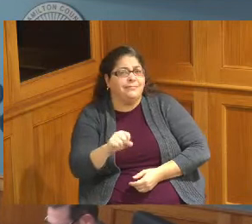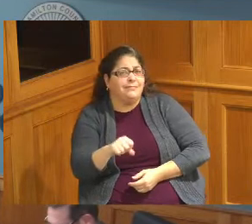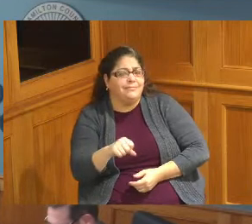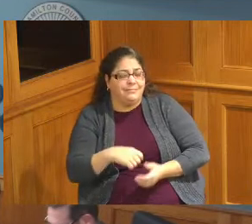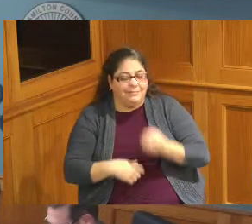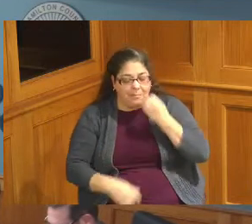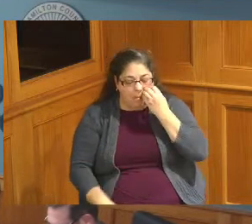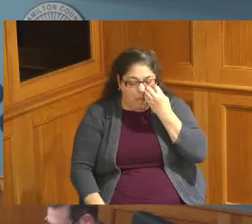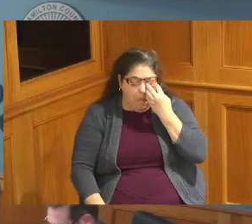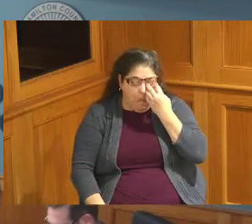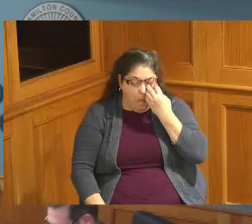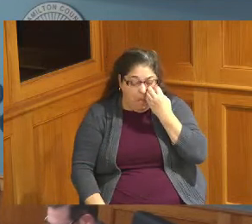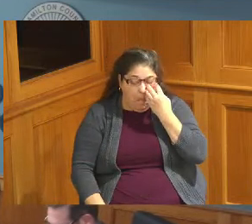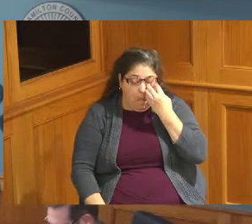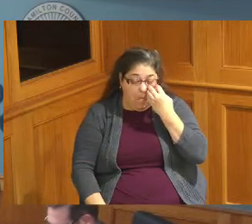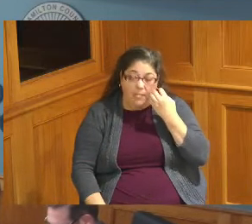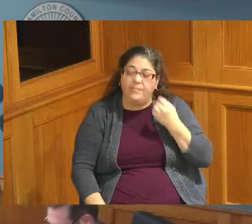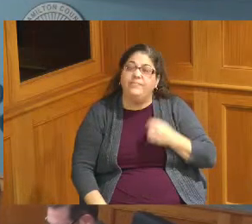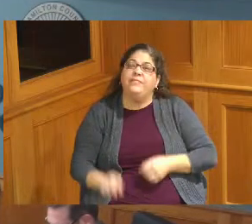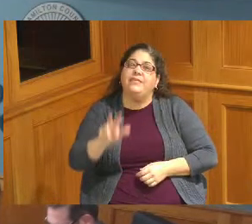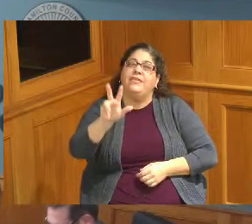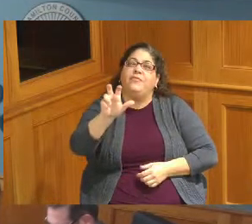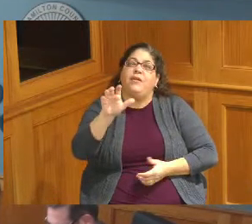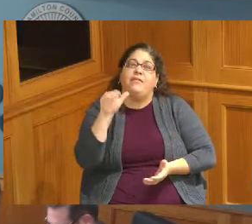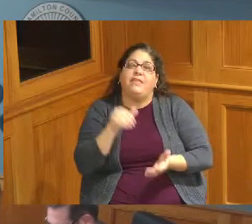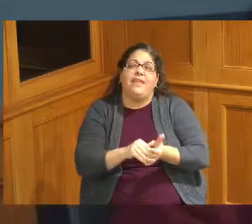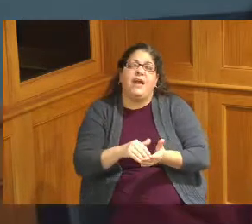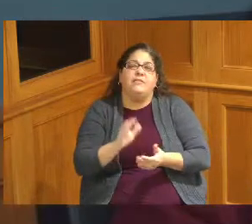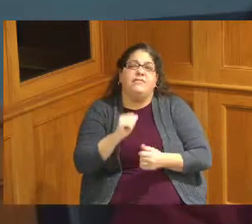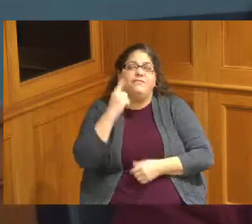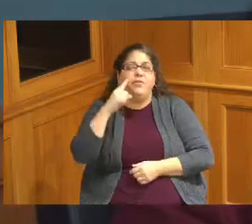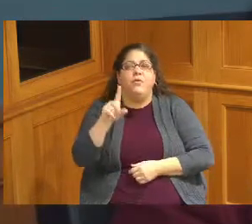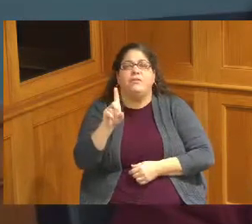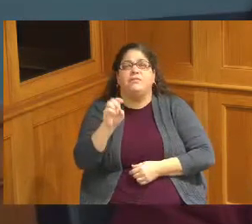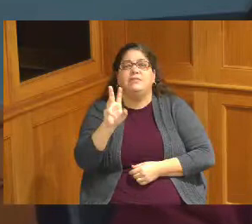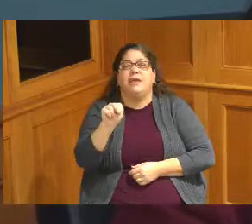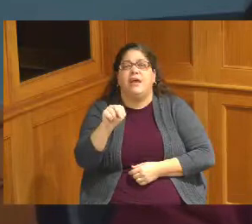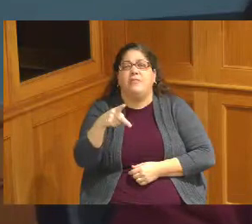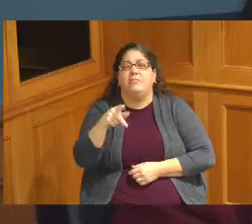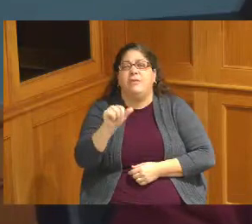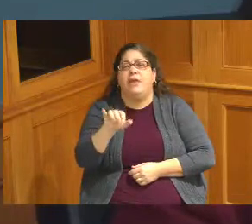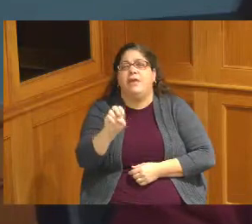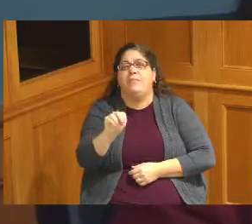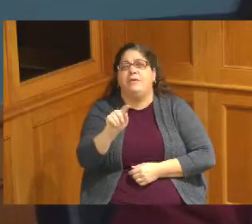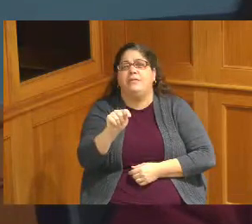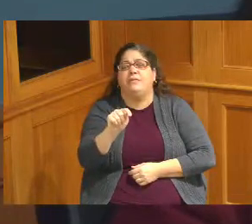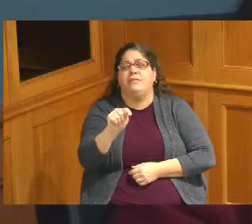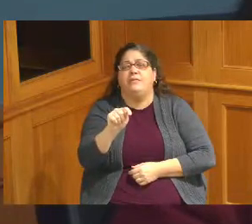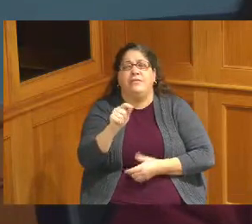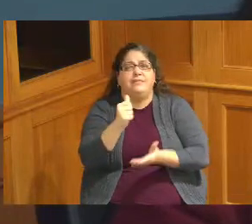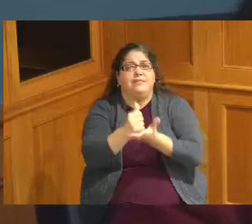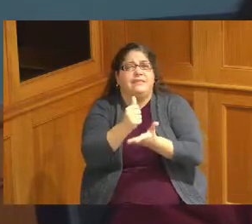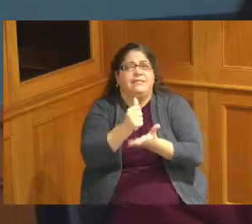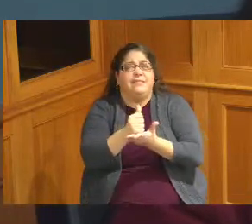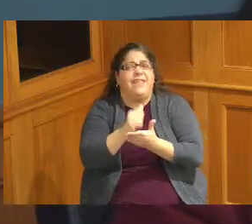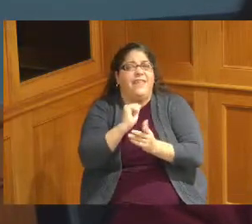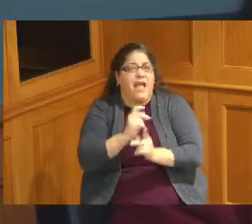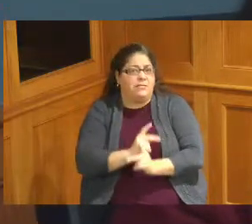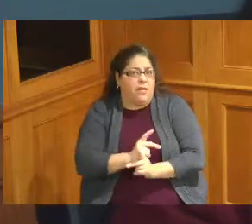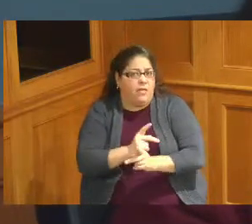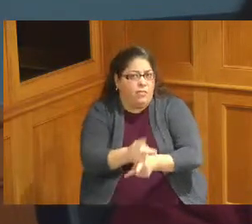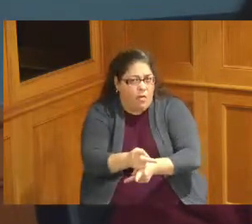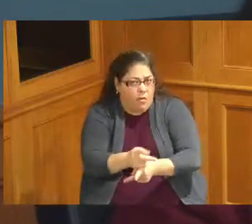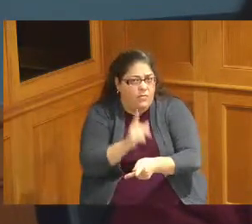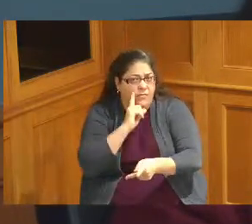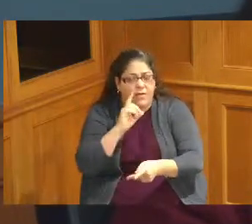Well, let's look at the $300,000 provide down payment assistance, which is a loan for